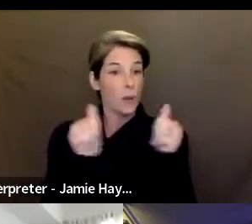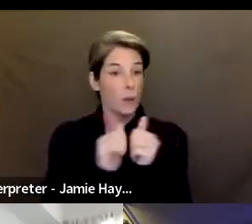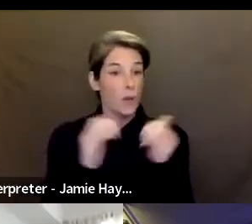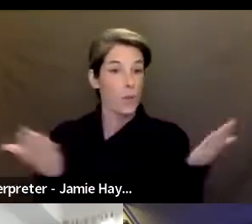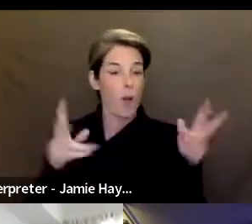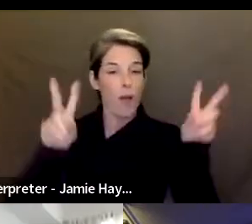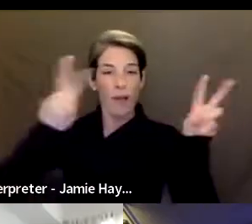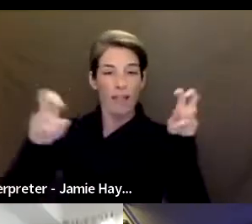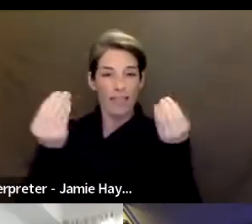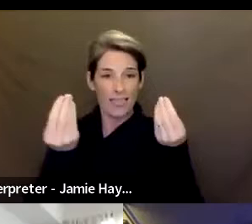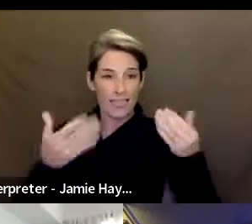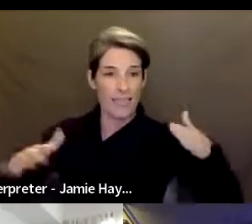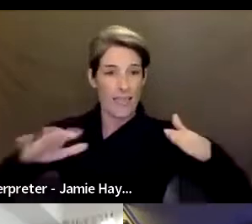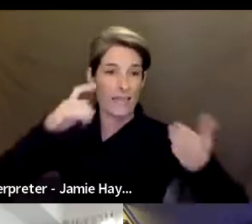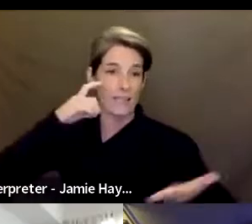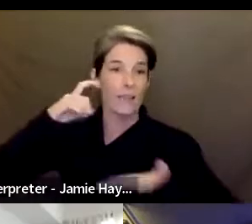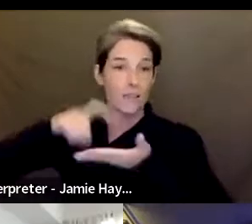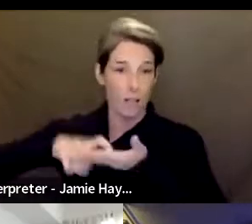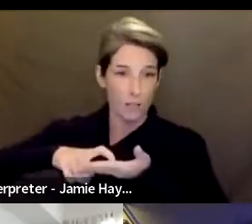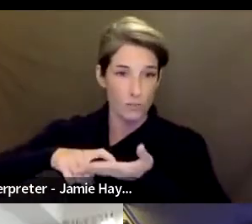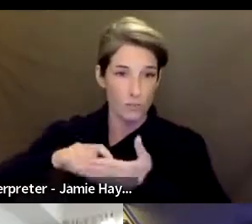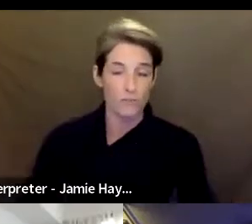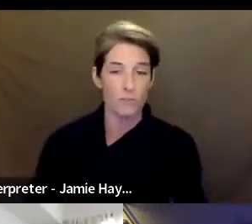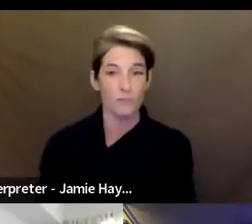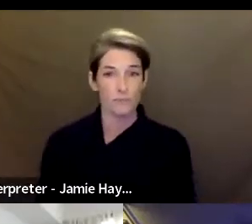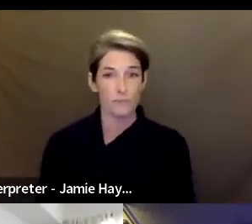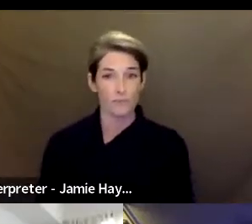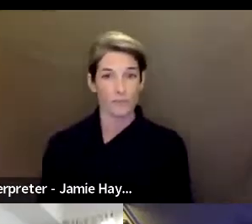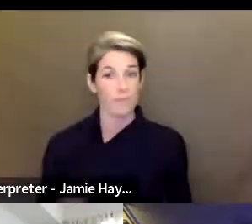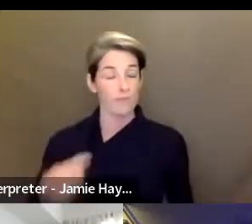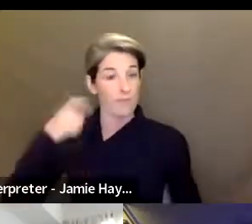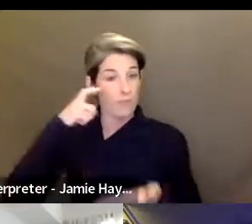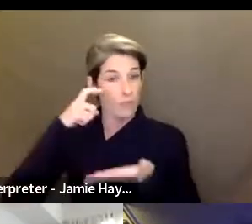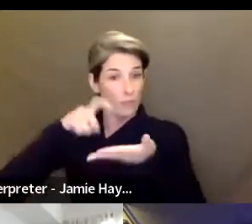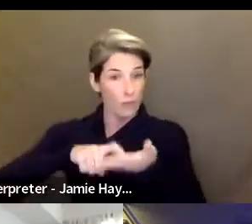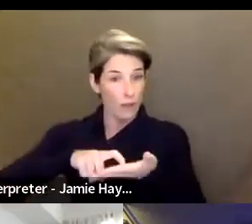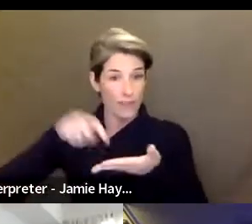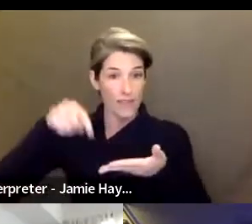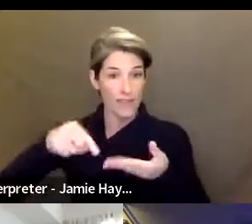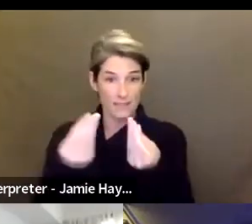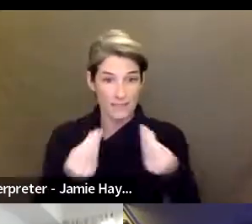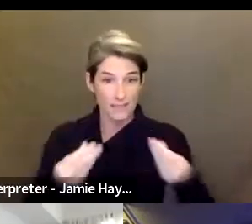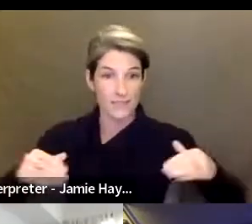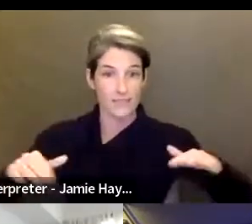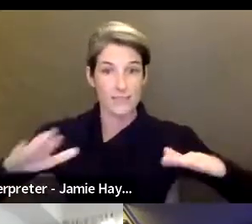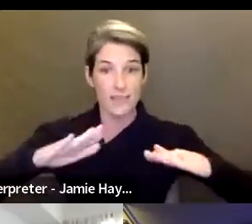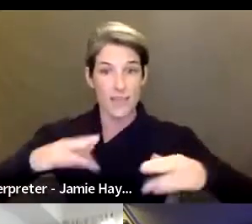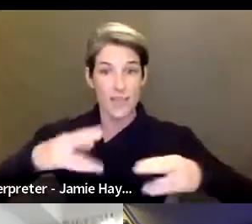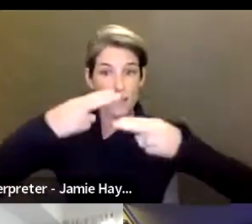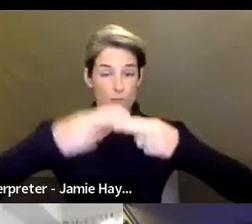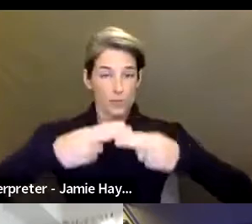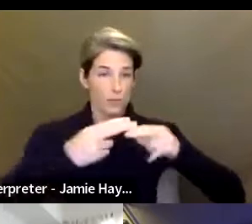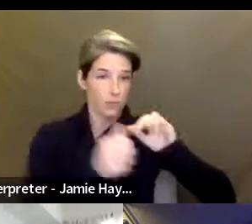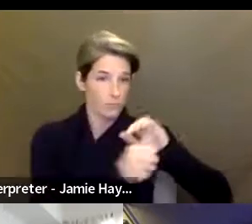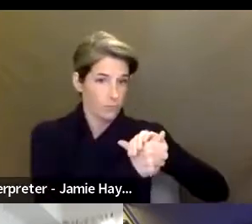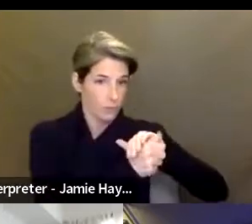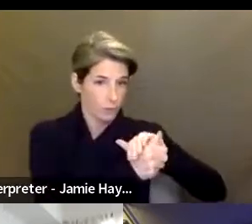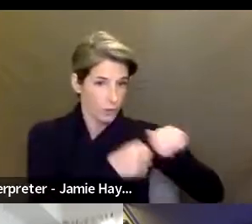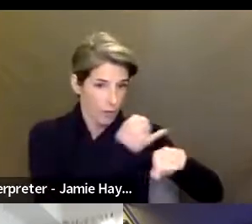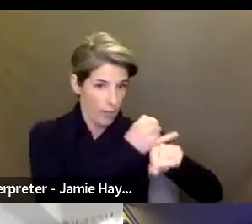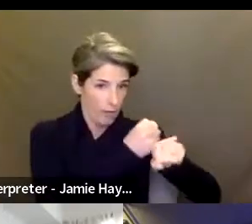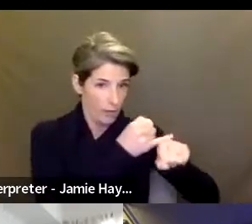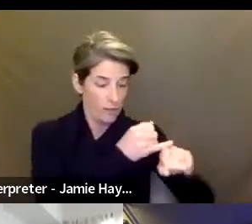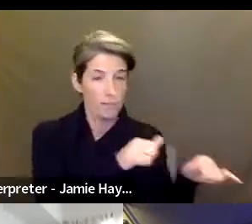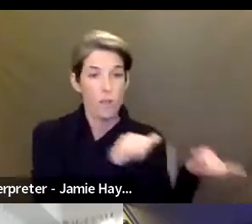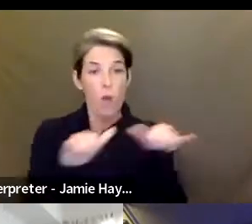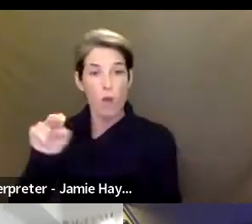land acknowledgement. I would like to take this time to acknowledge that wherever we're currently located on Turtle